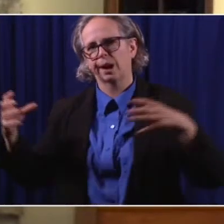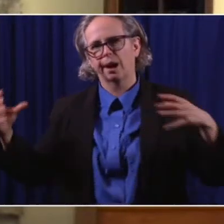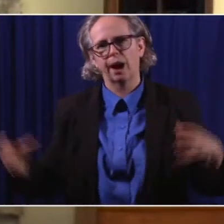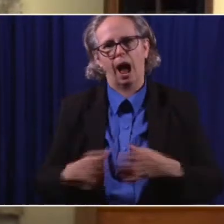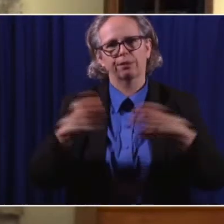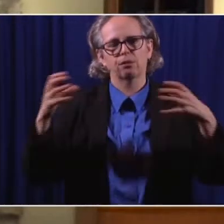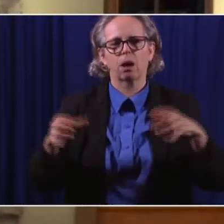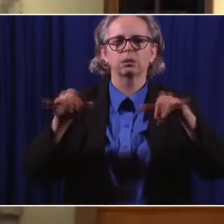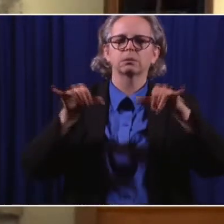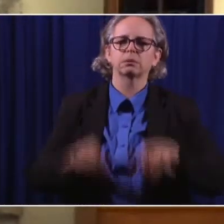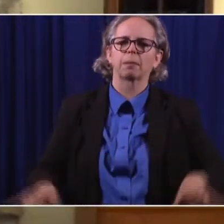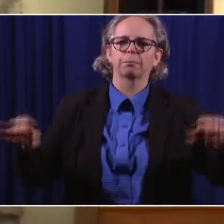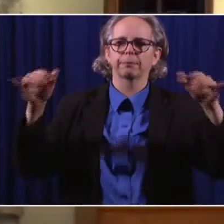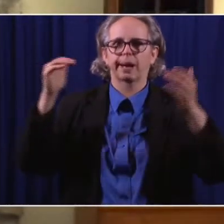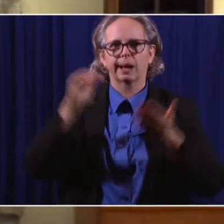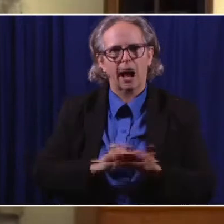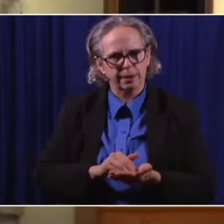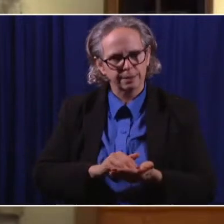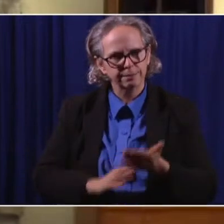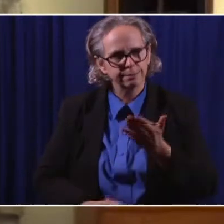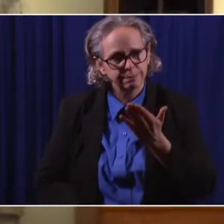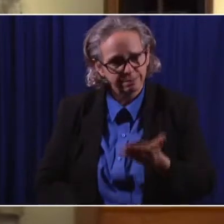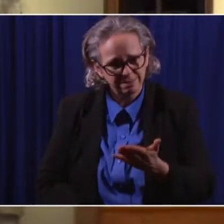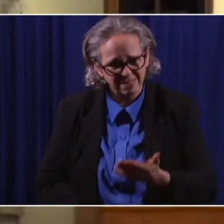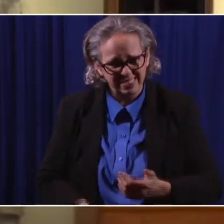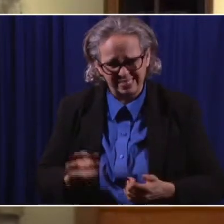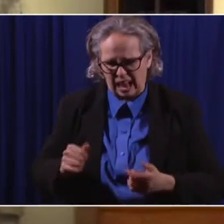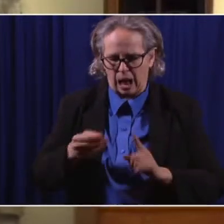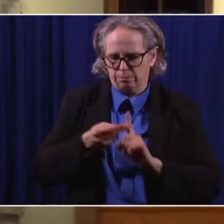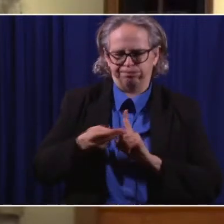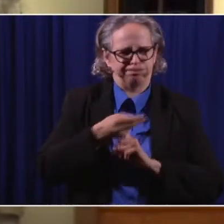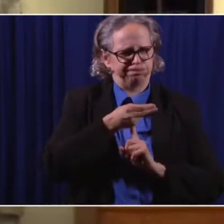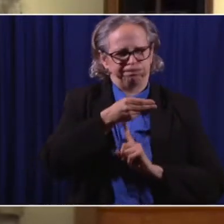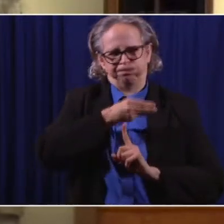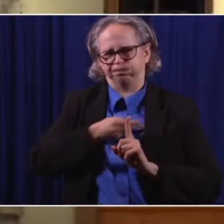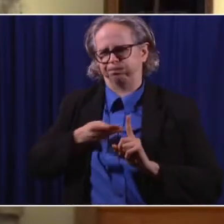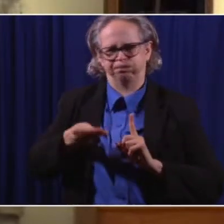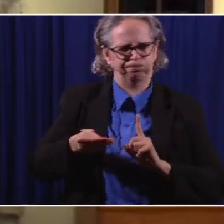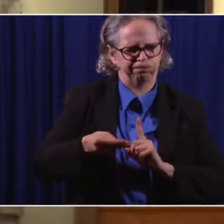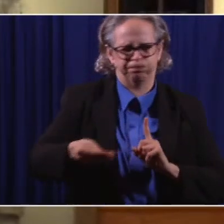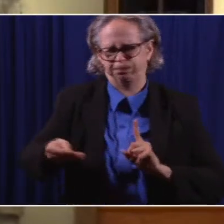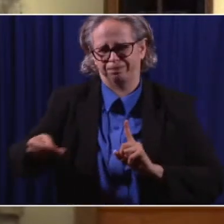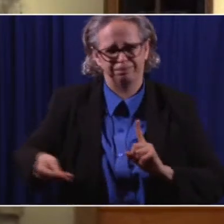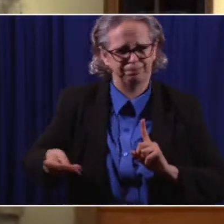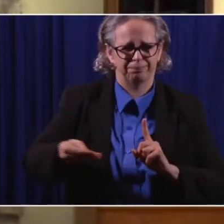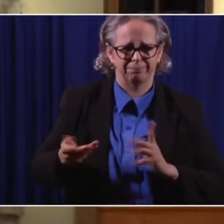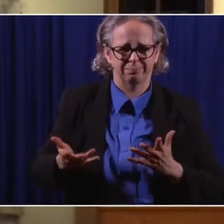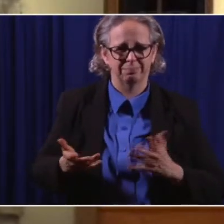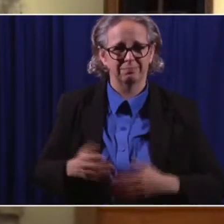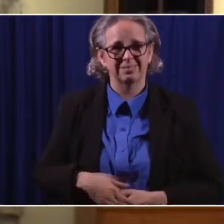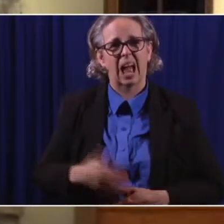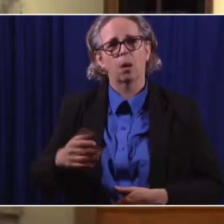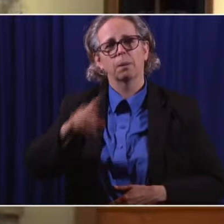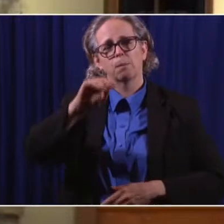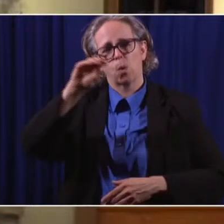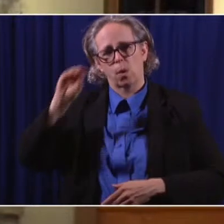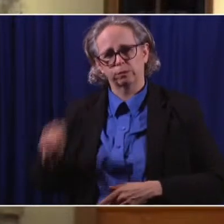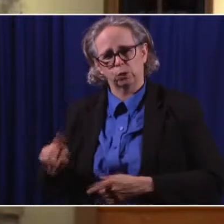We're seeing transmission throughout the county. Let's go to Hamilton County. Hamilton County